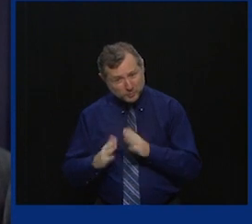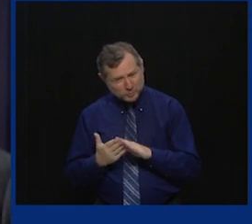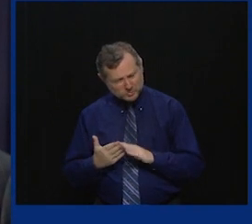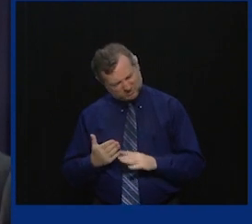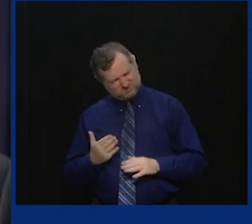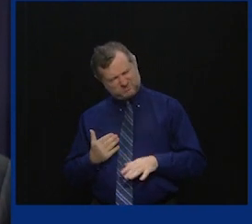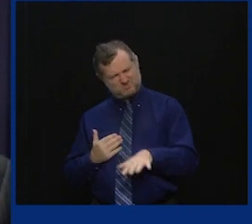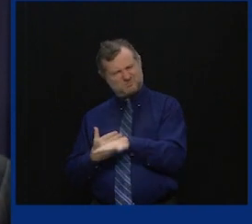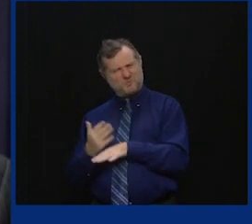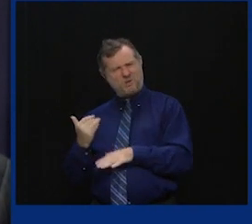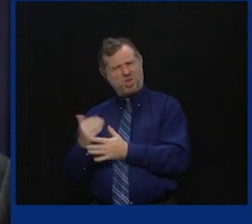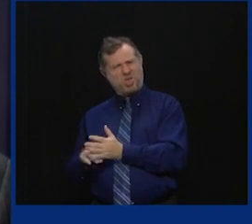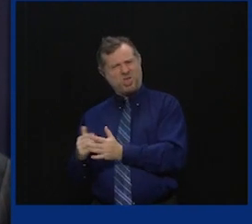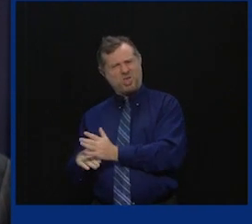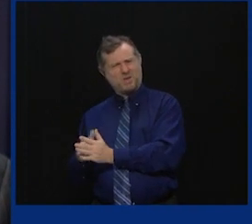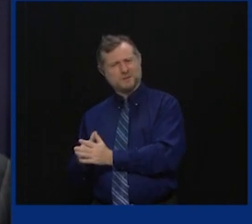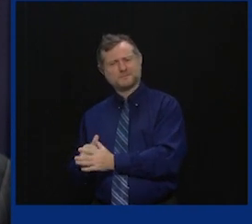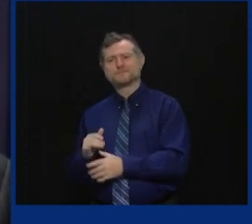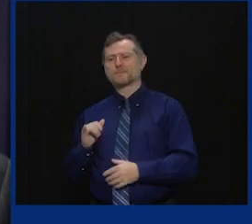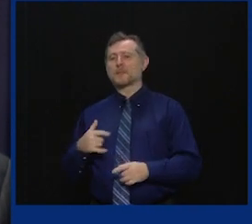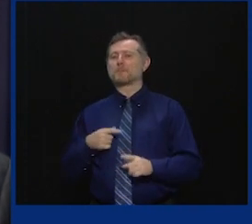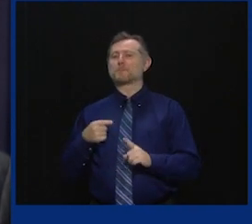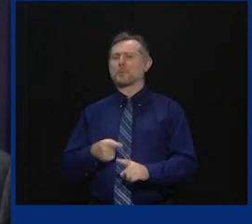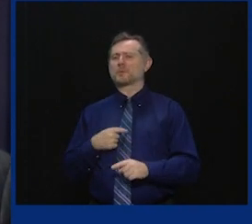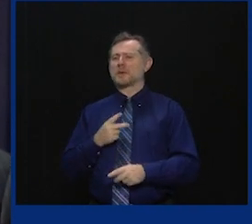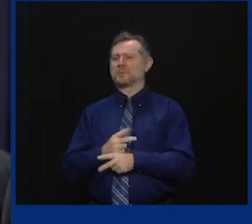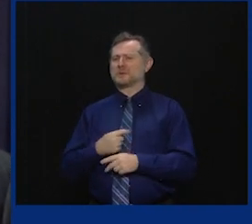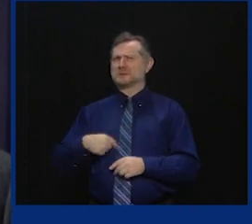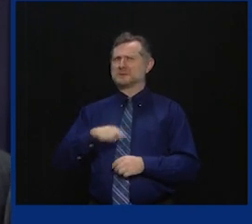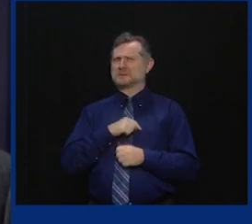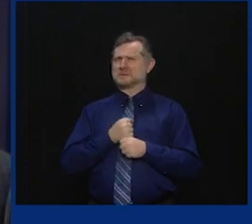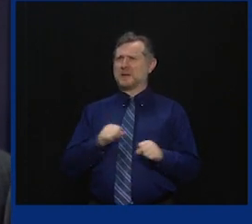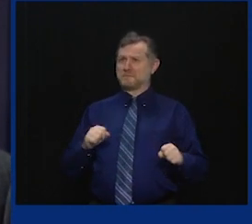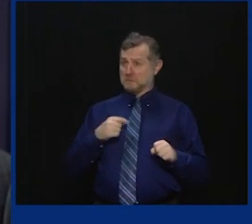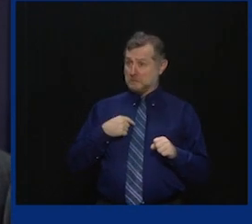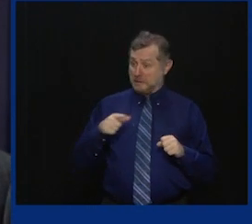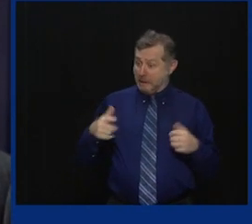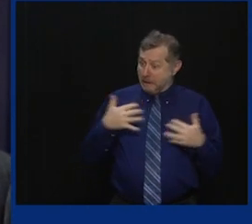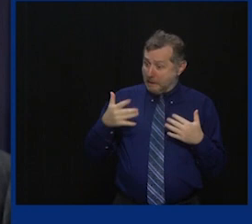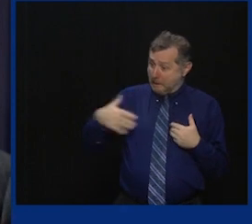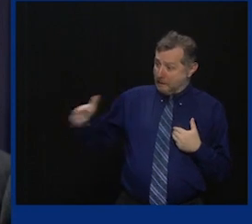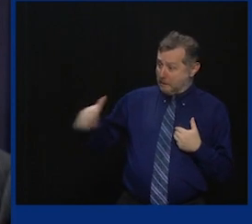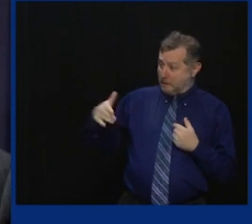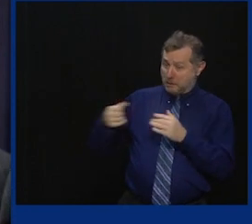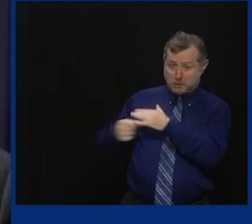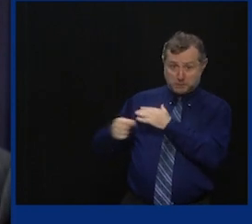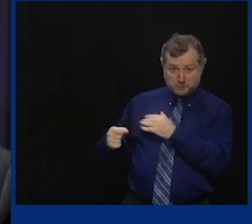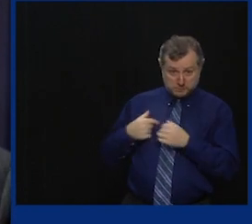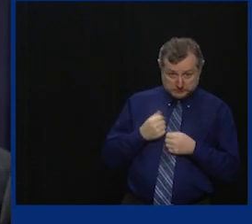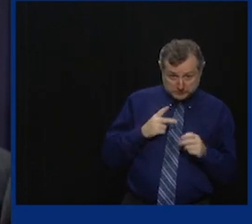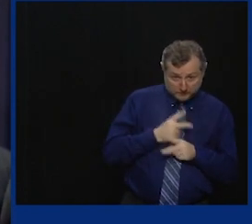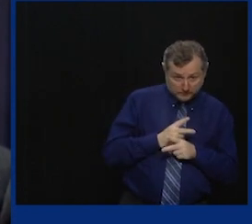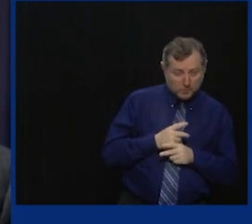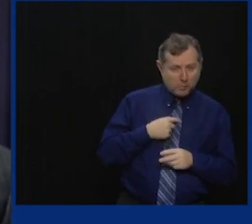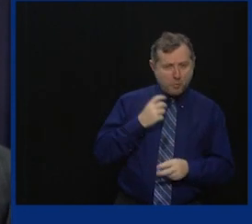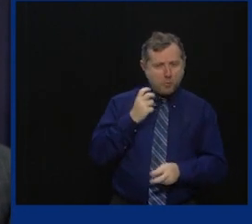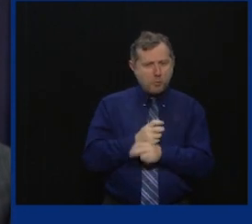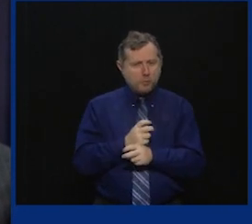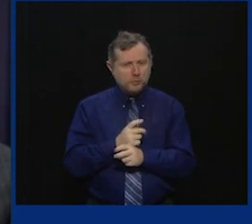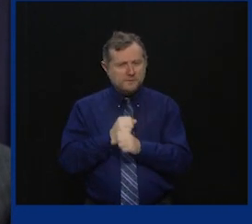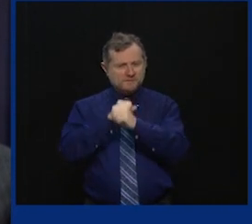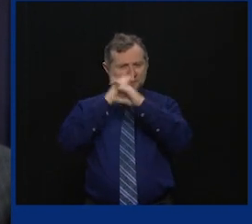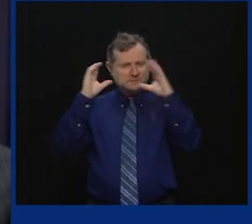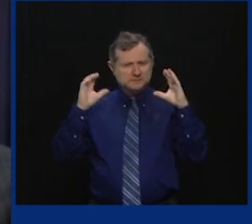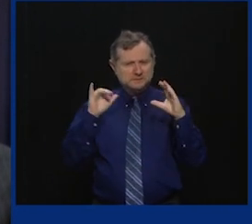done to keep us safe? It is hard to imagine it was done to keep us